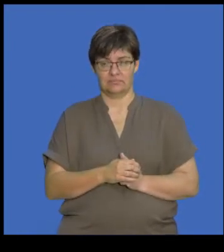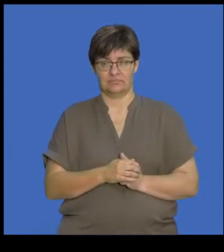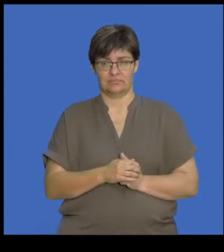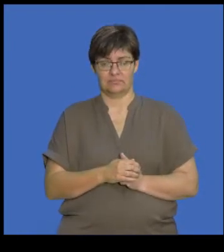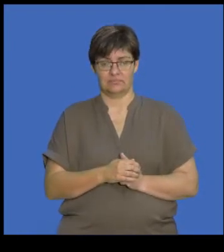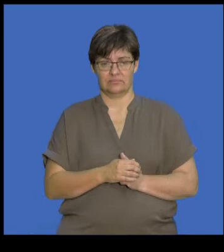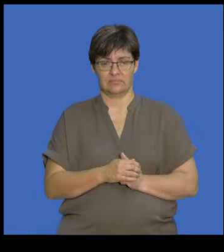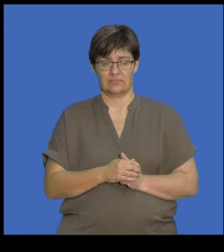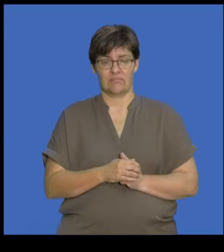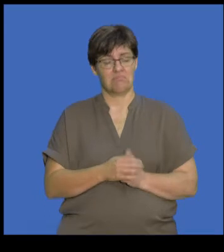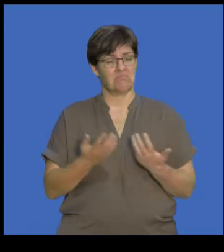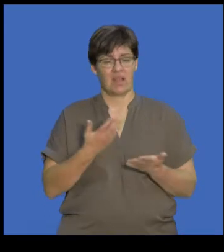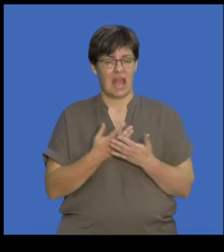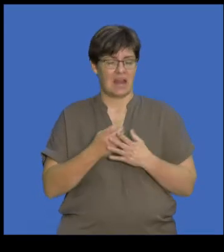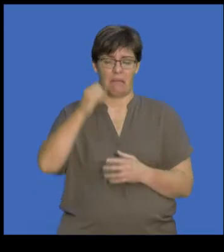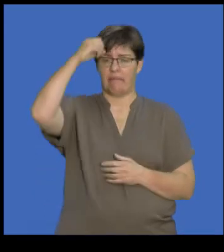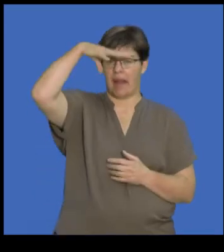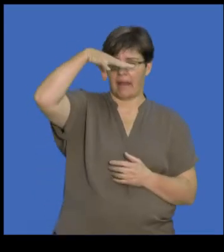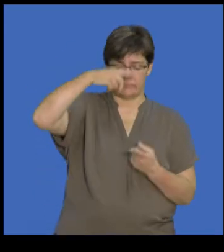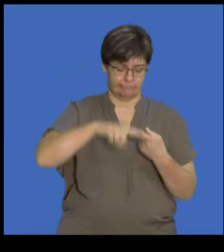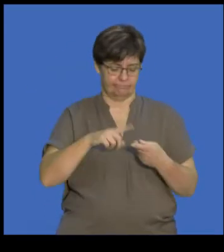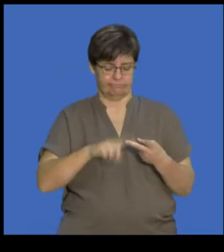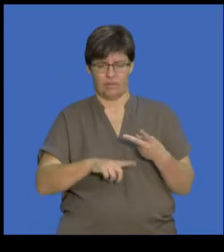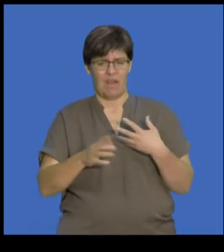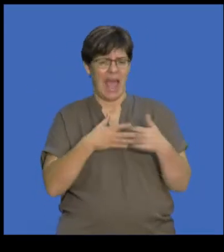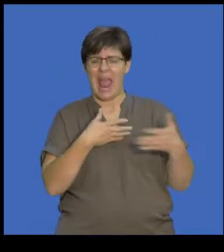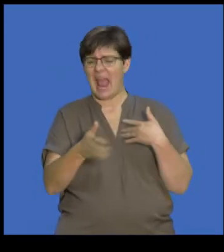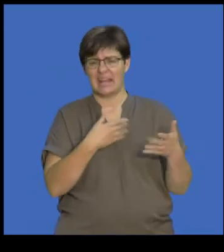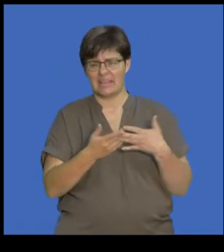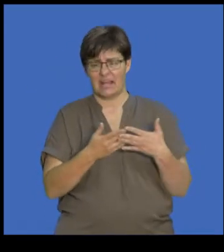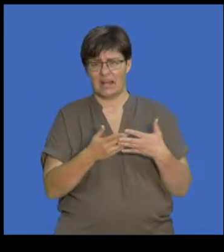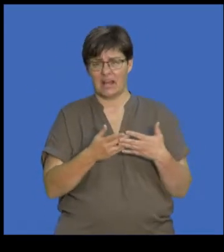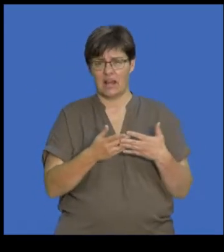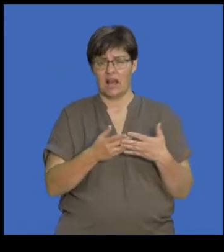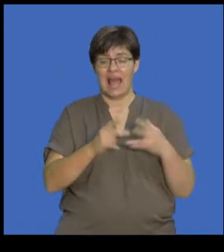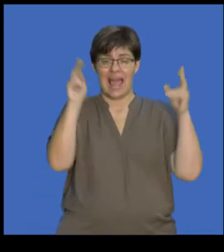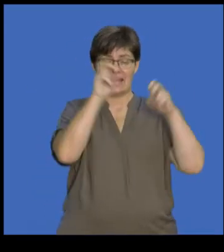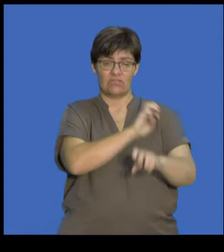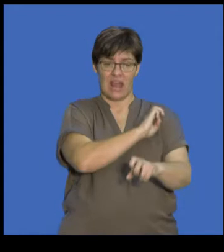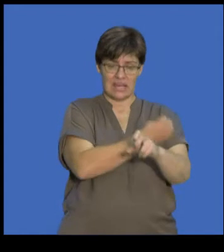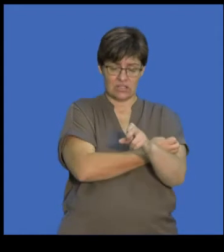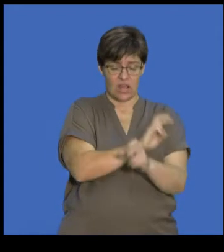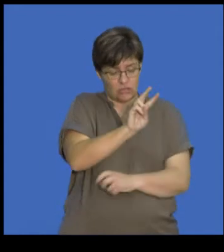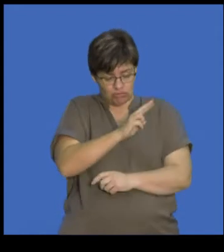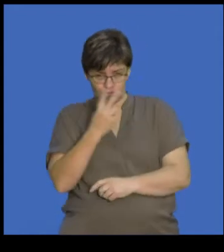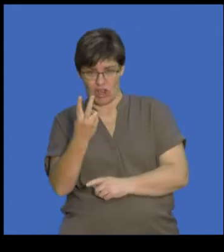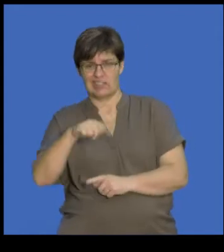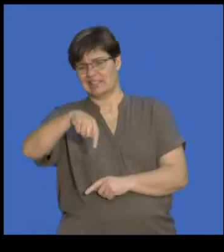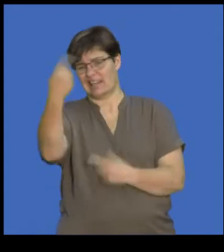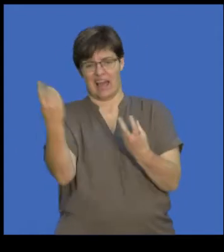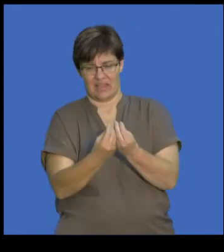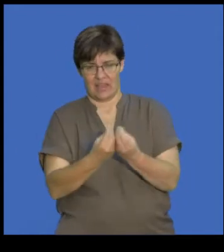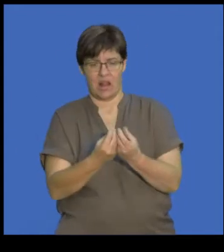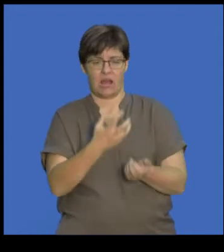okay? And it can be a light bulb, it can be, you know, anything that transforms electrical energy to other form, okay? It can